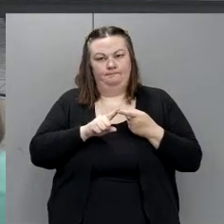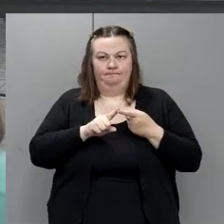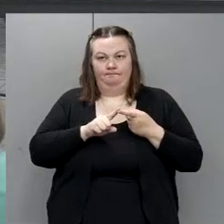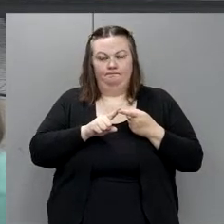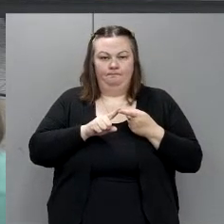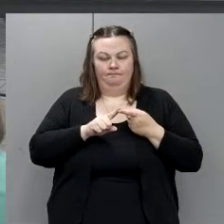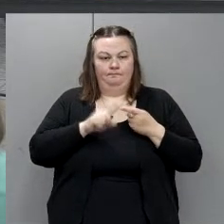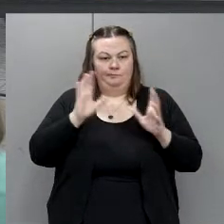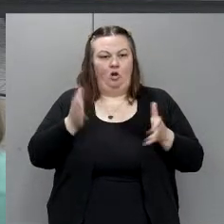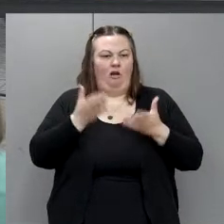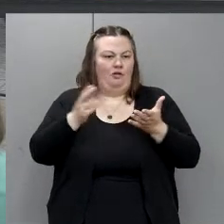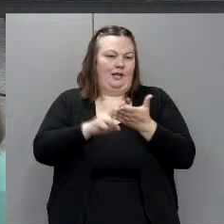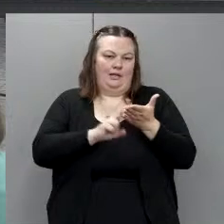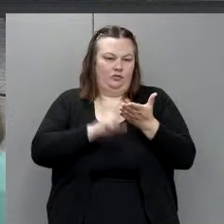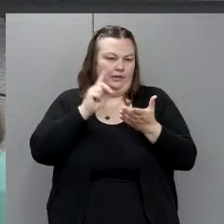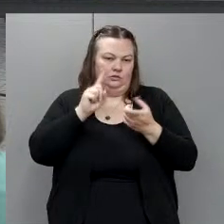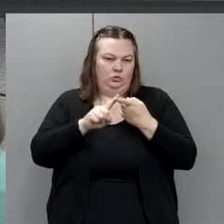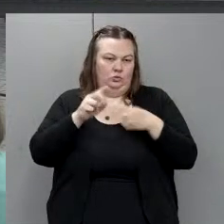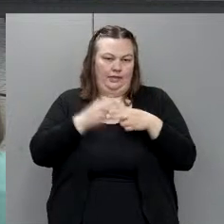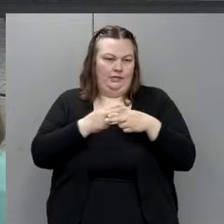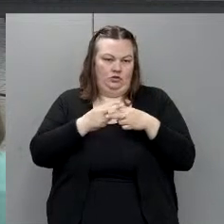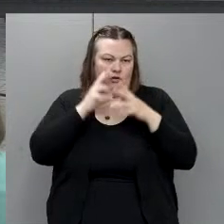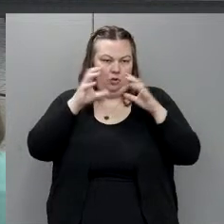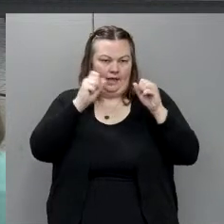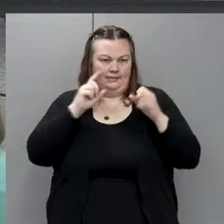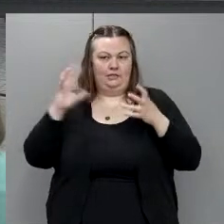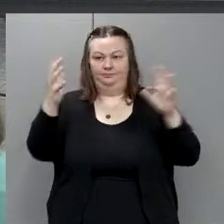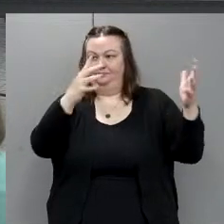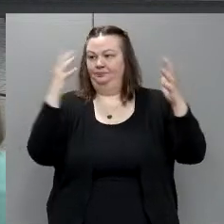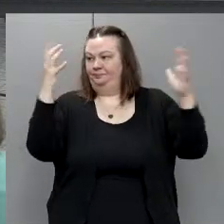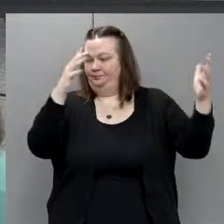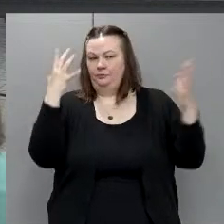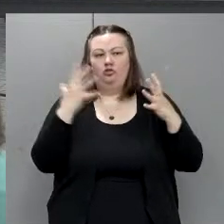to extend a contract to the interim president.